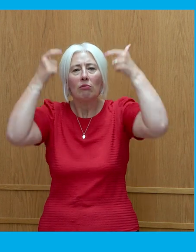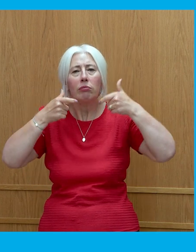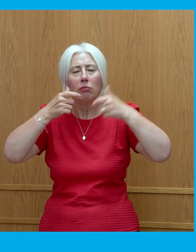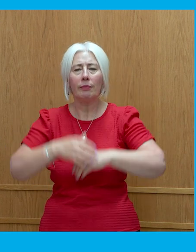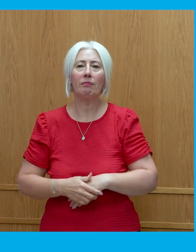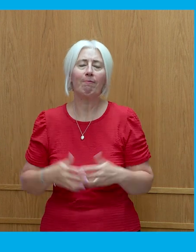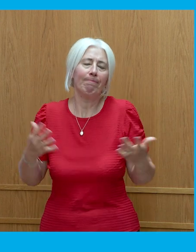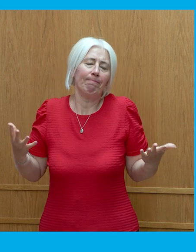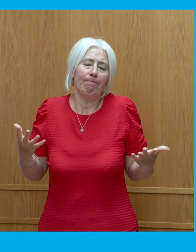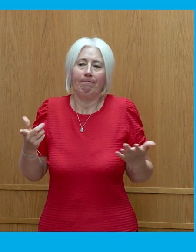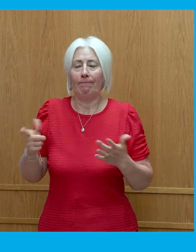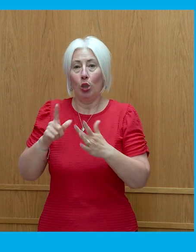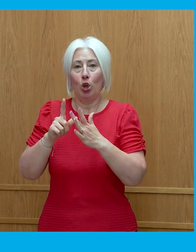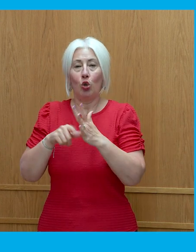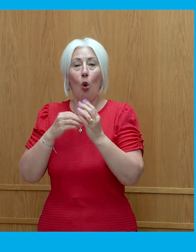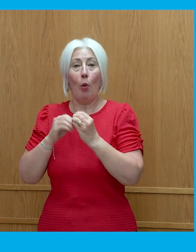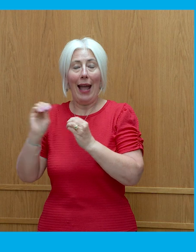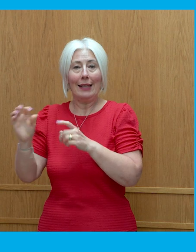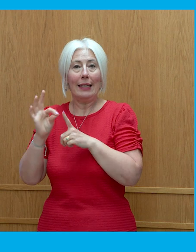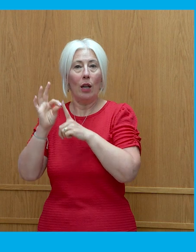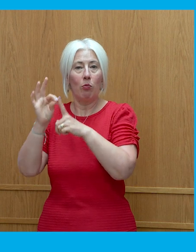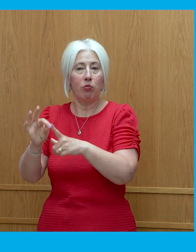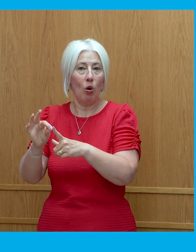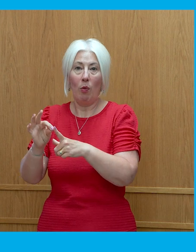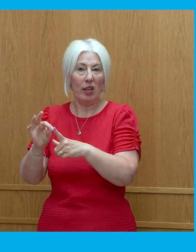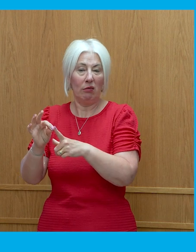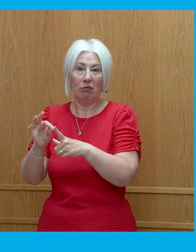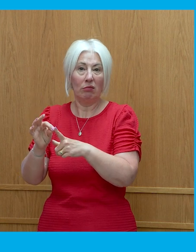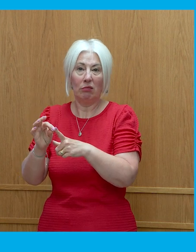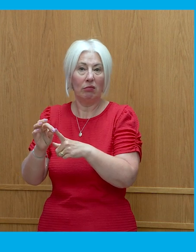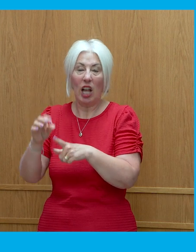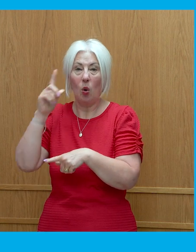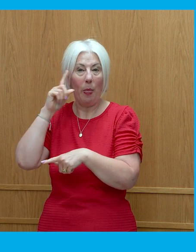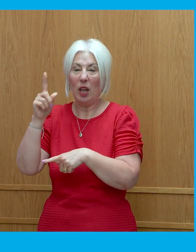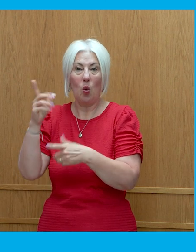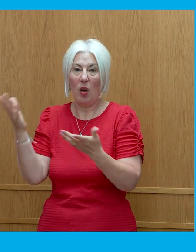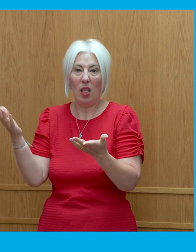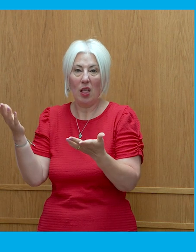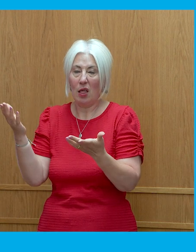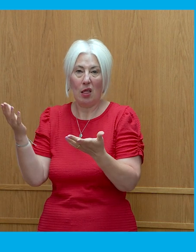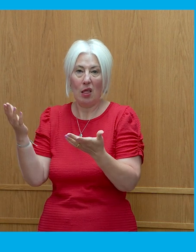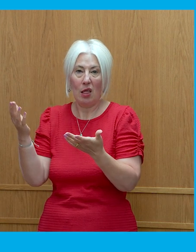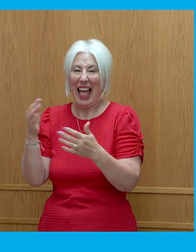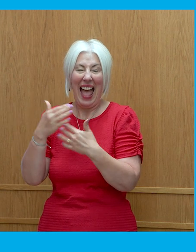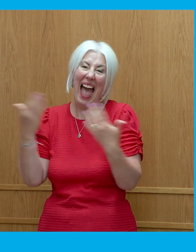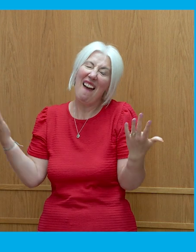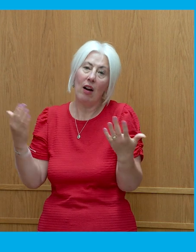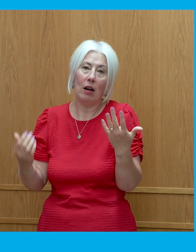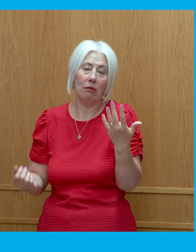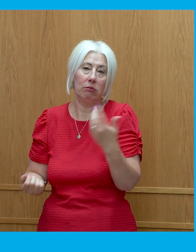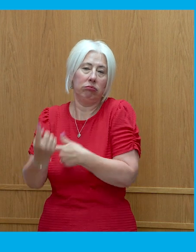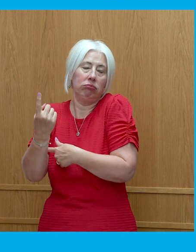Well, Biden has a proposal that will never see the light of the sun outside of the committee room in which it currently